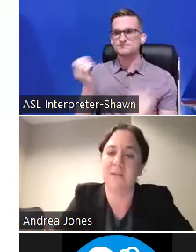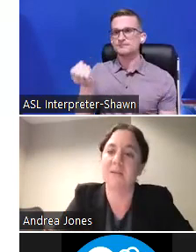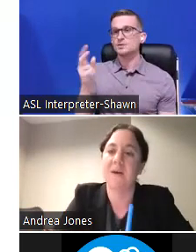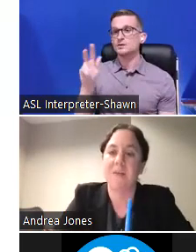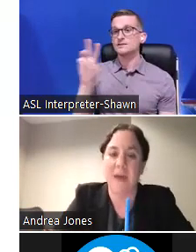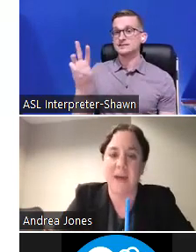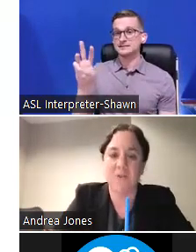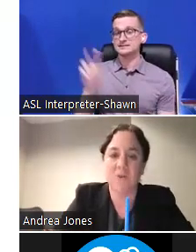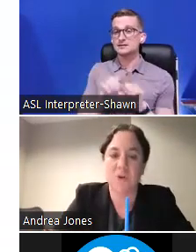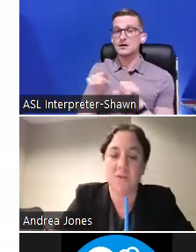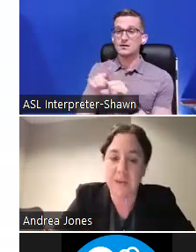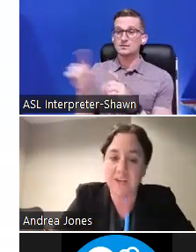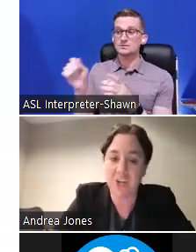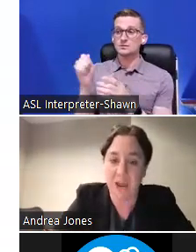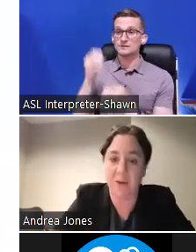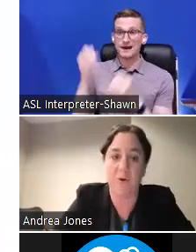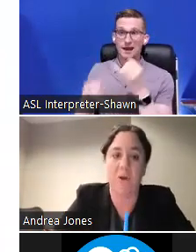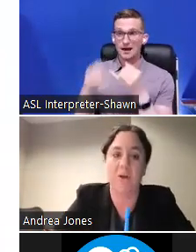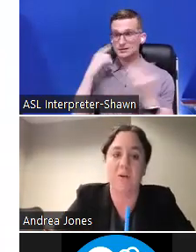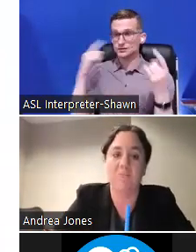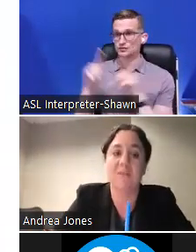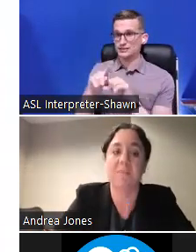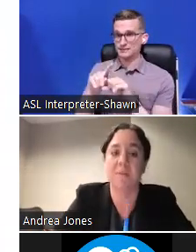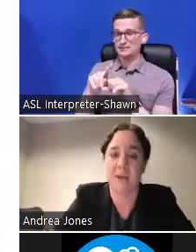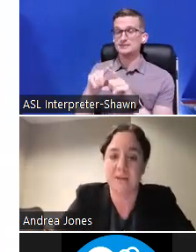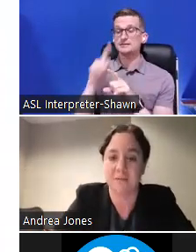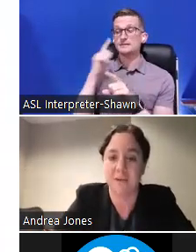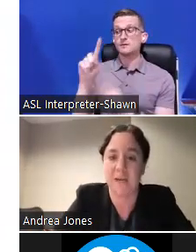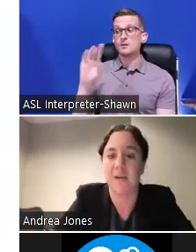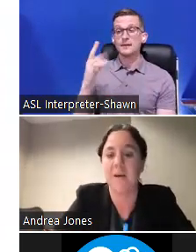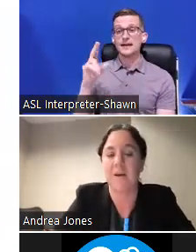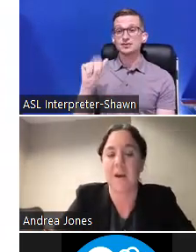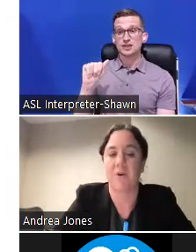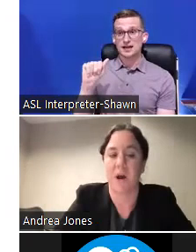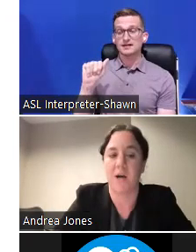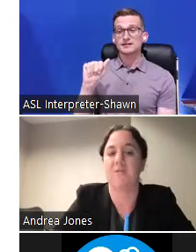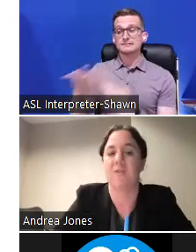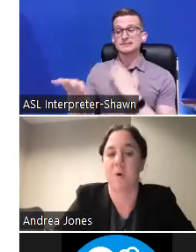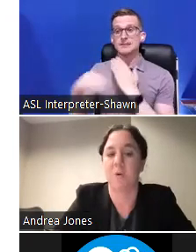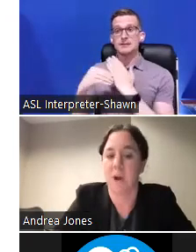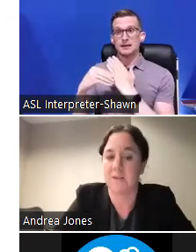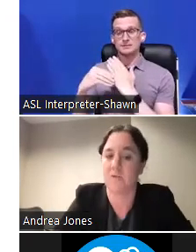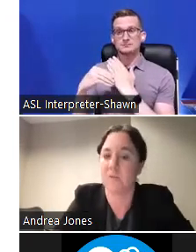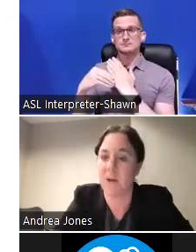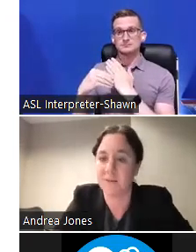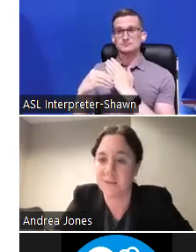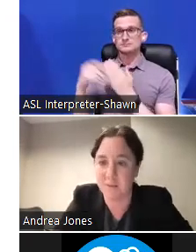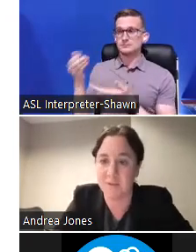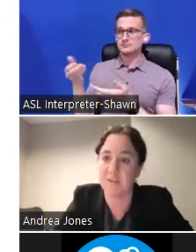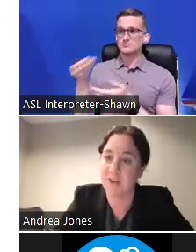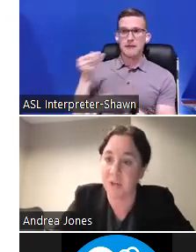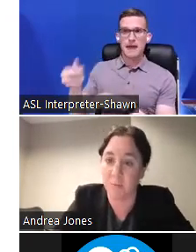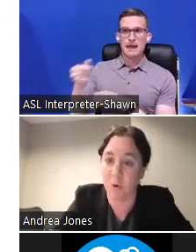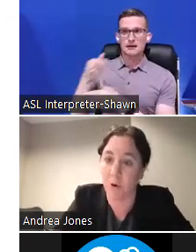agreement that the BHA would supplementally cover costs of the mobile crisis response